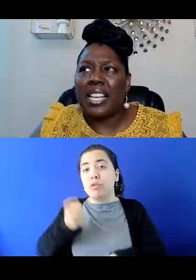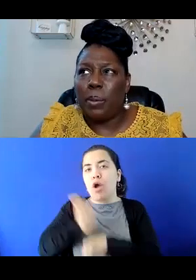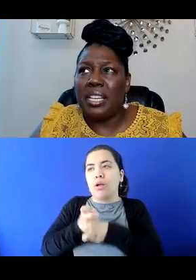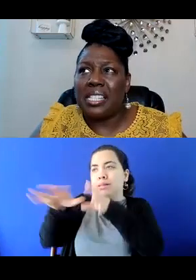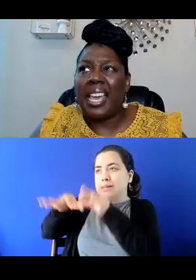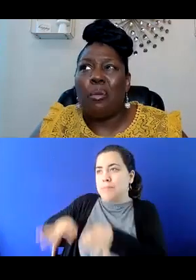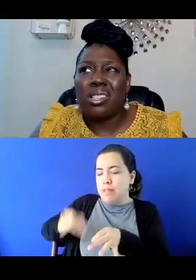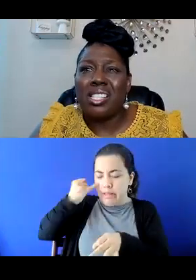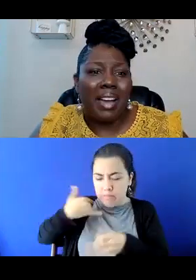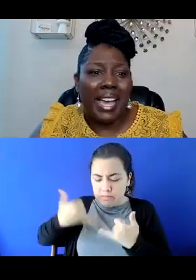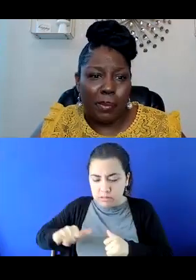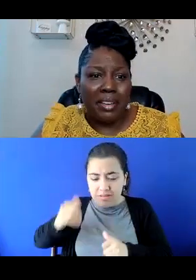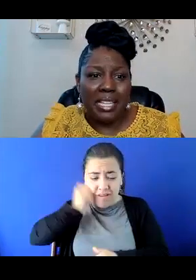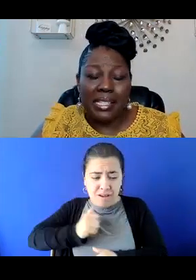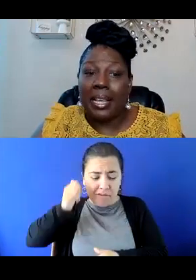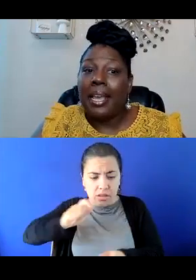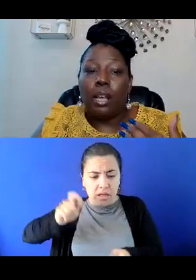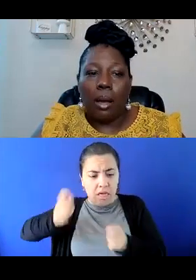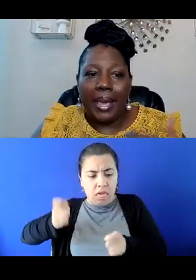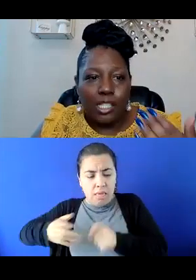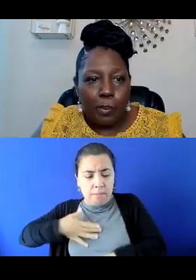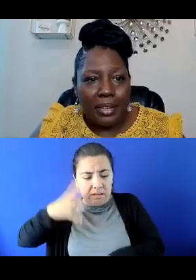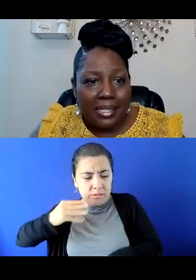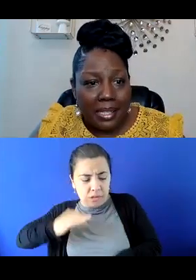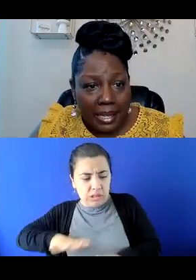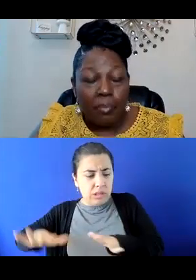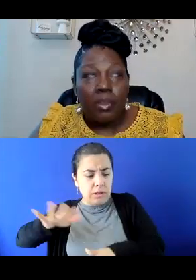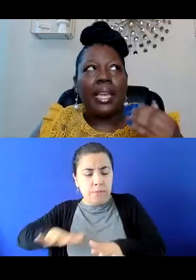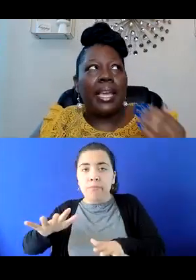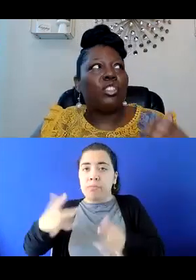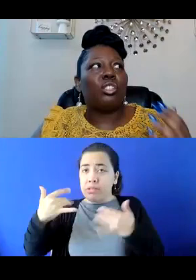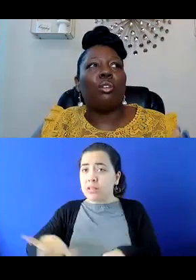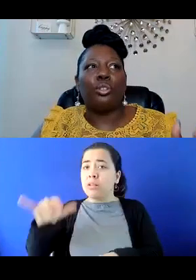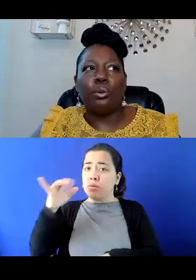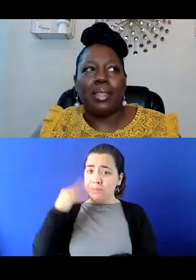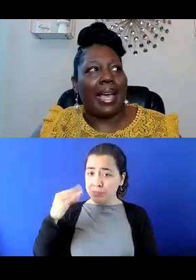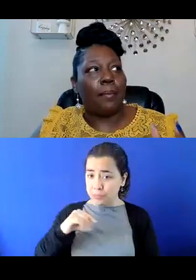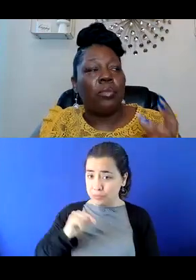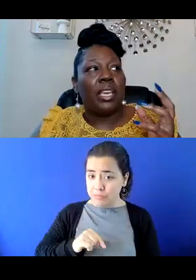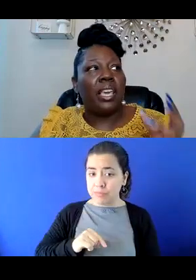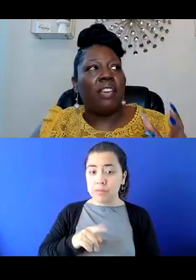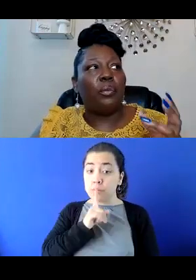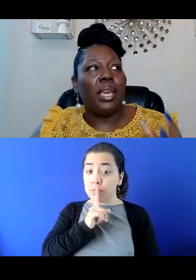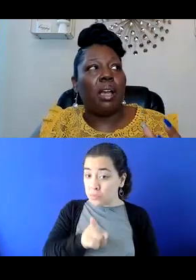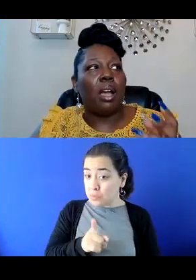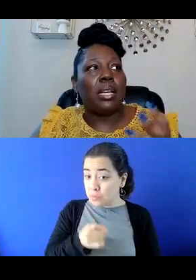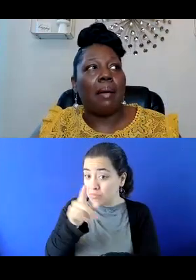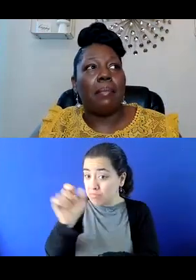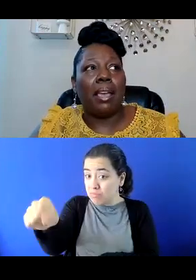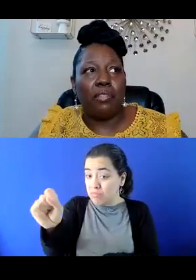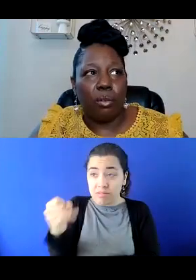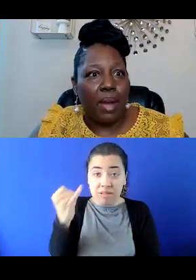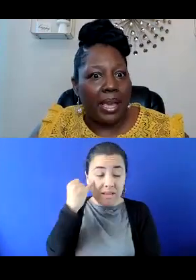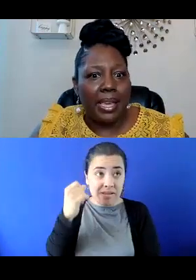still experiencing, and we're still experiencing it. It is so true that if we are